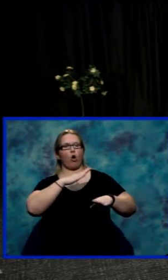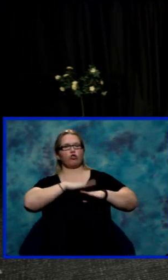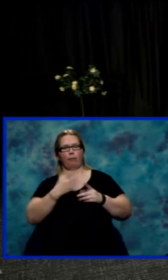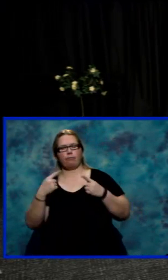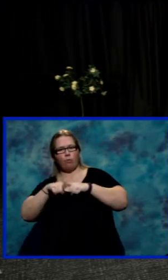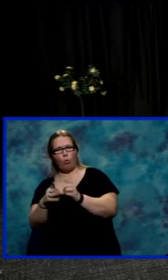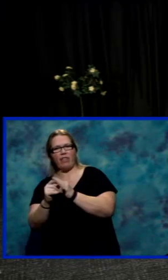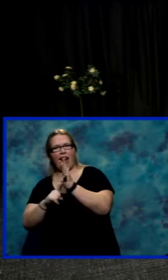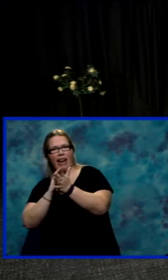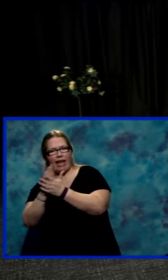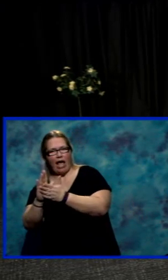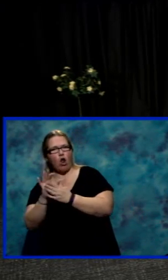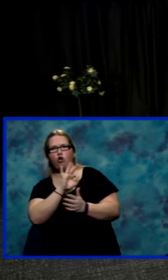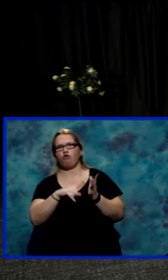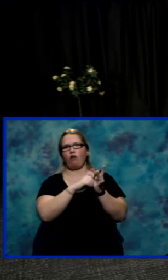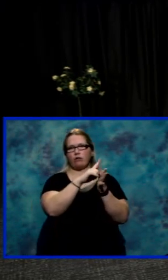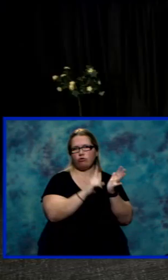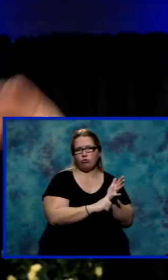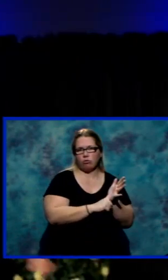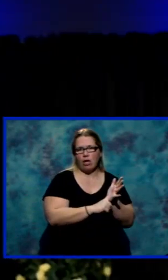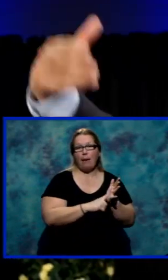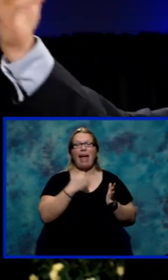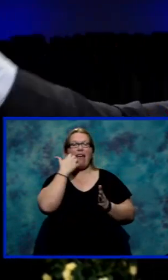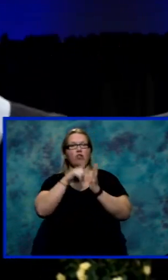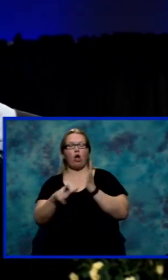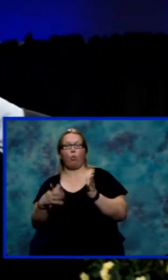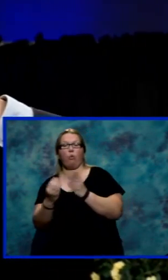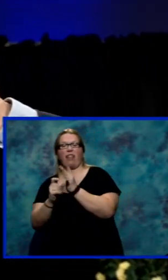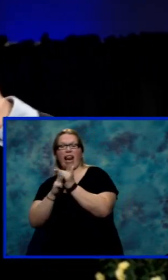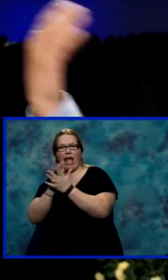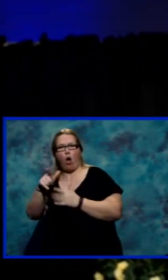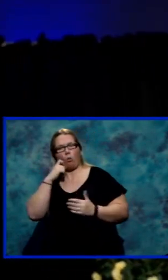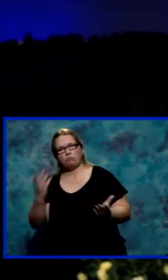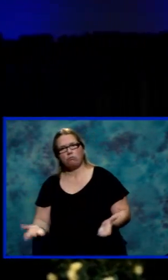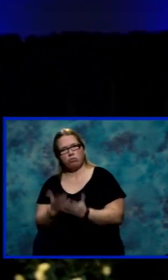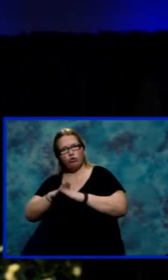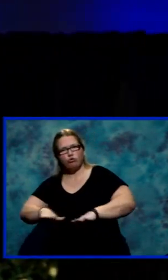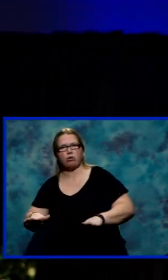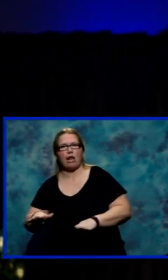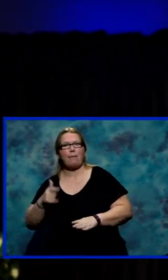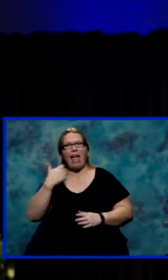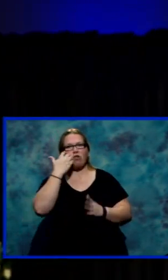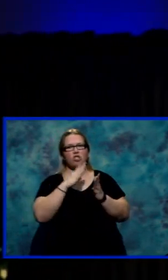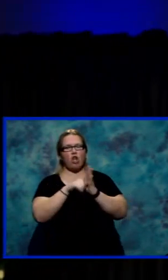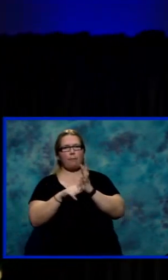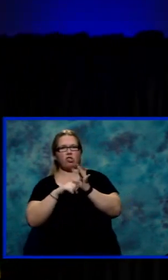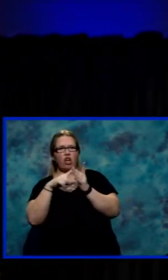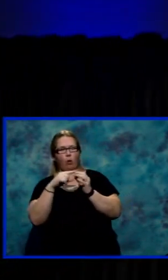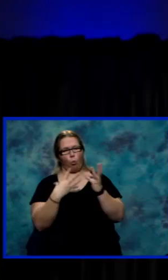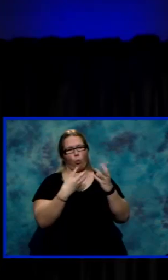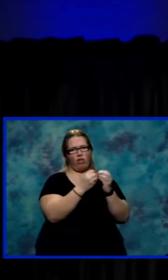than he is with Leah. And yet every time that he's with Leah, she gets pregnant. And every time that he's with Rachel,